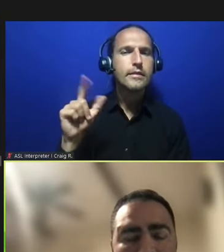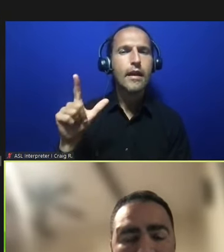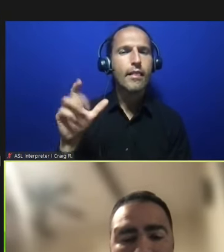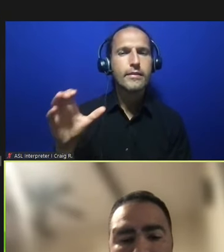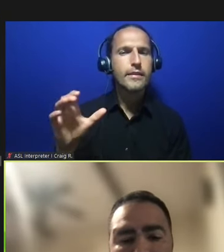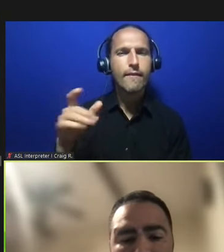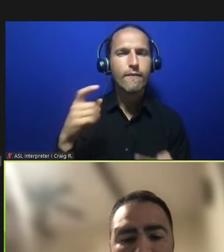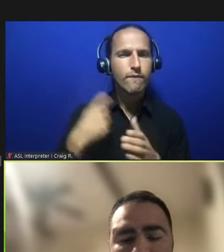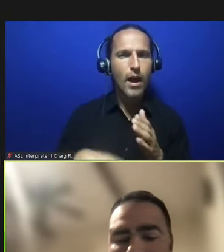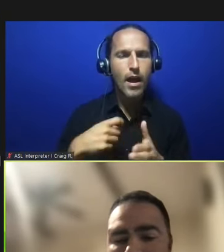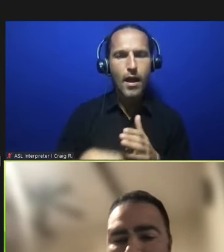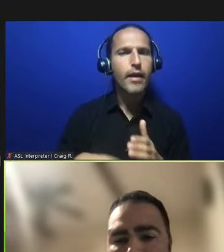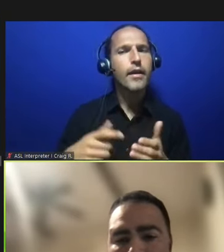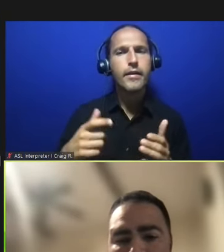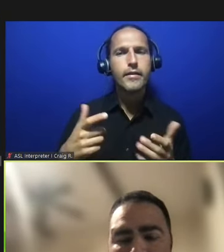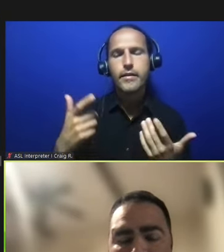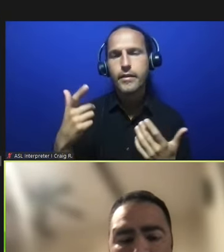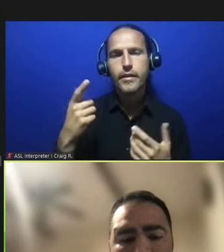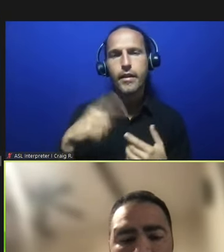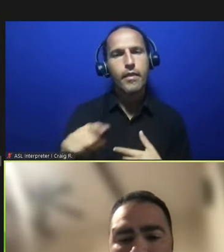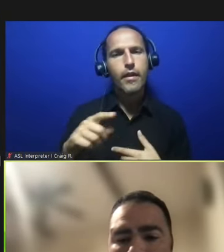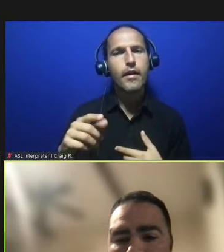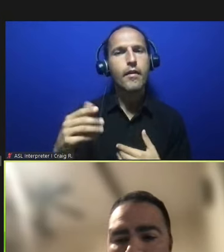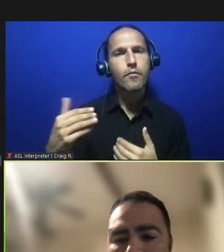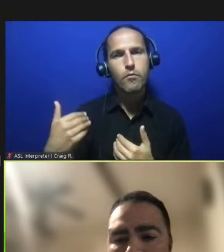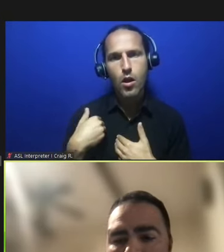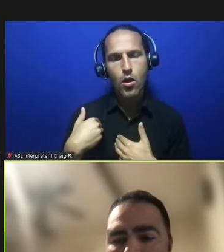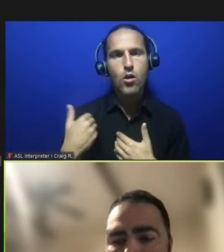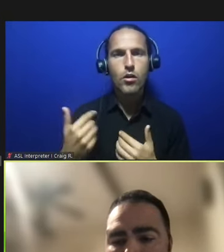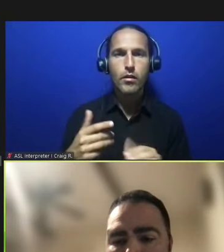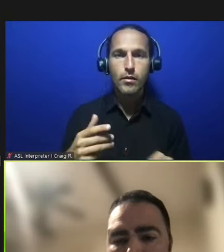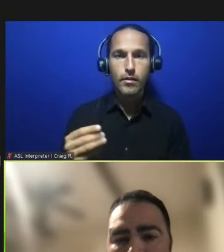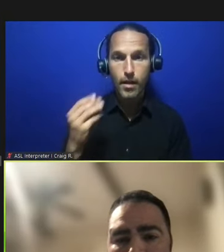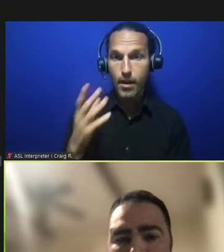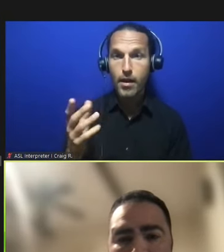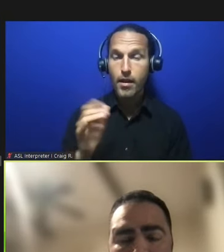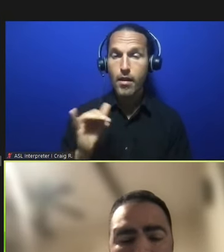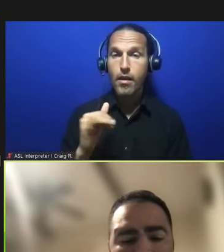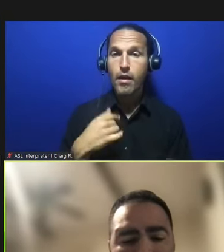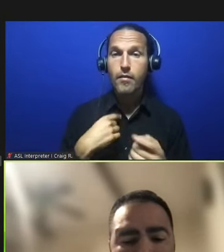another financial burden that the drivers have to carry. I'm sorry, I didn't mention